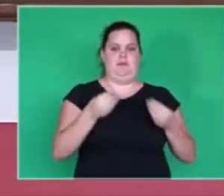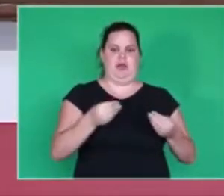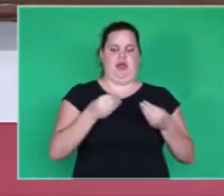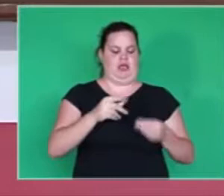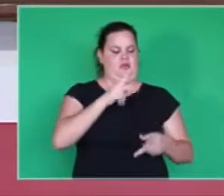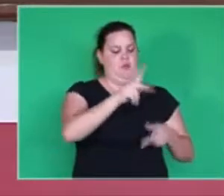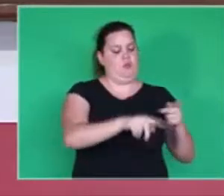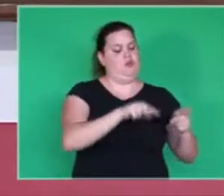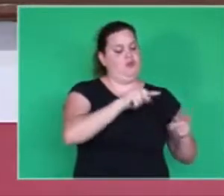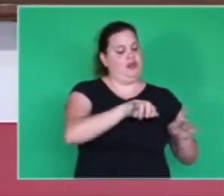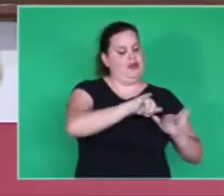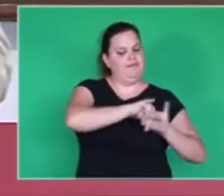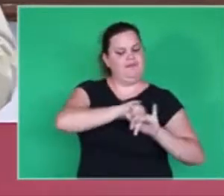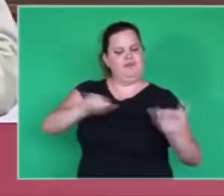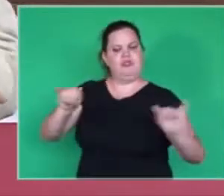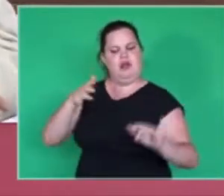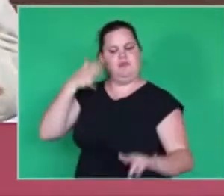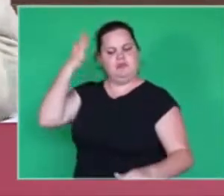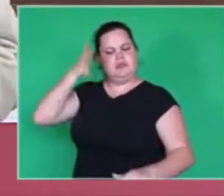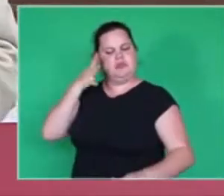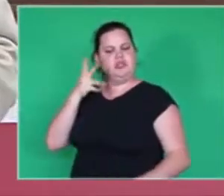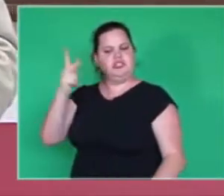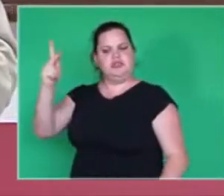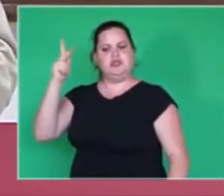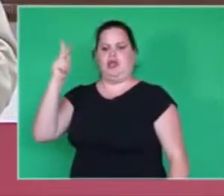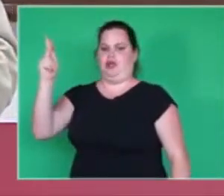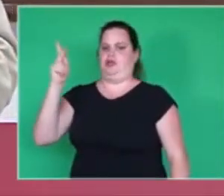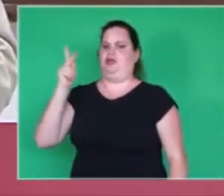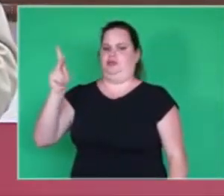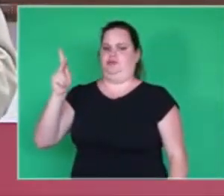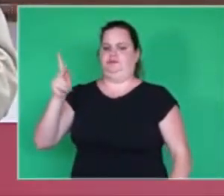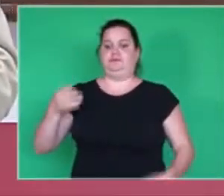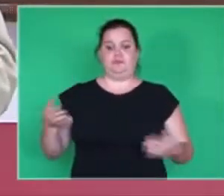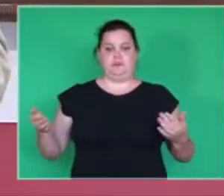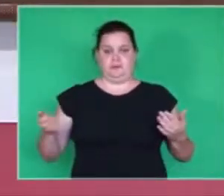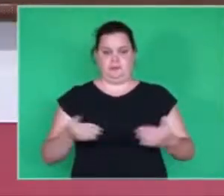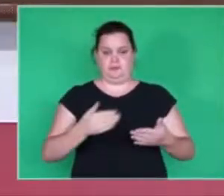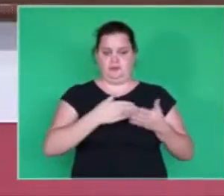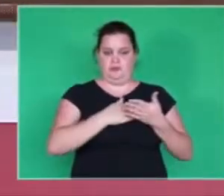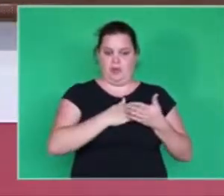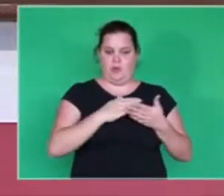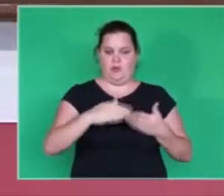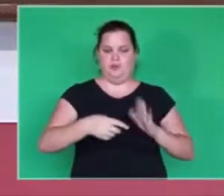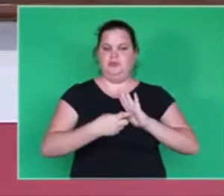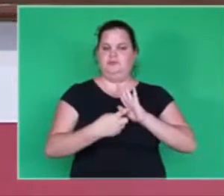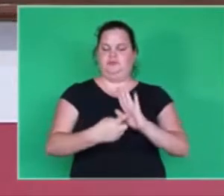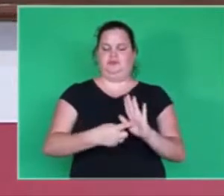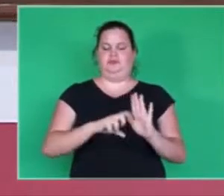a people to take his message. So let's look